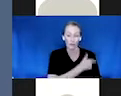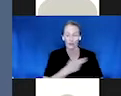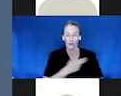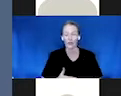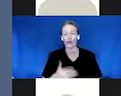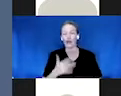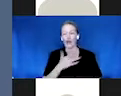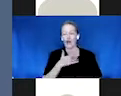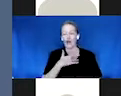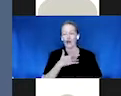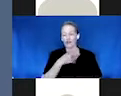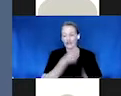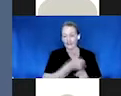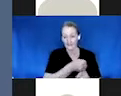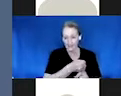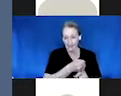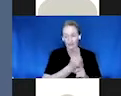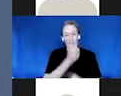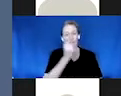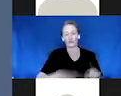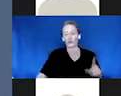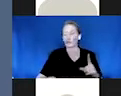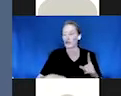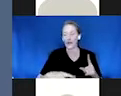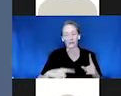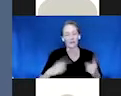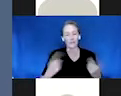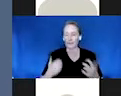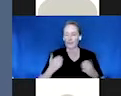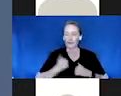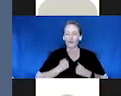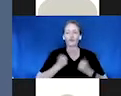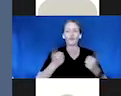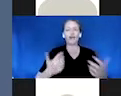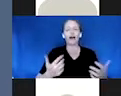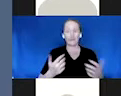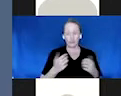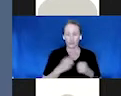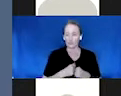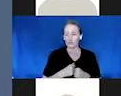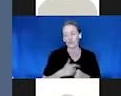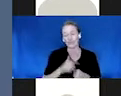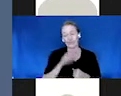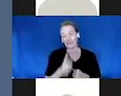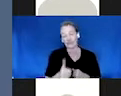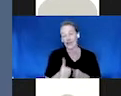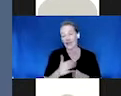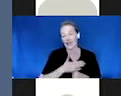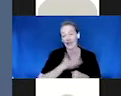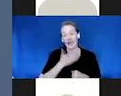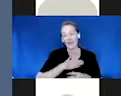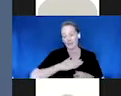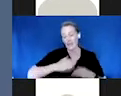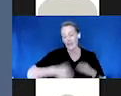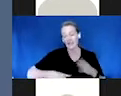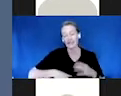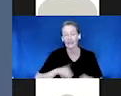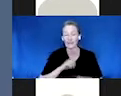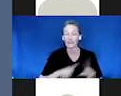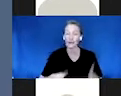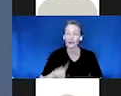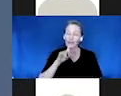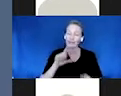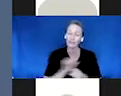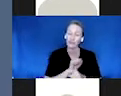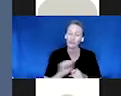resuscitated. Now, I know that wasn't a happy ending, but it's a true ending. This is, in fact, Sonia's story. And Sonia